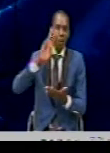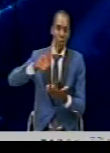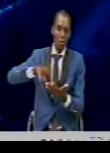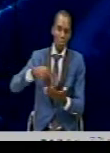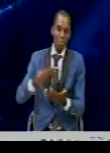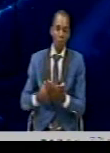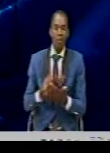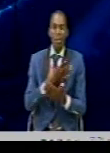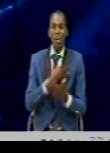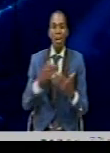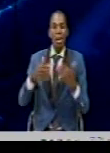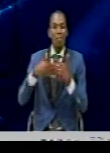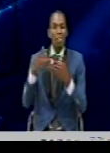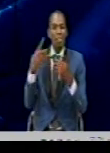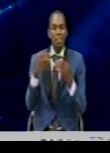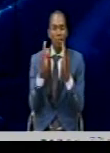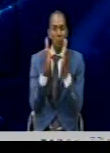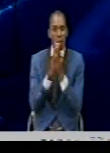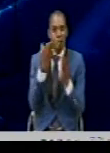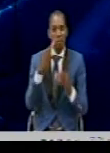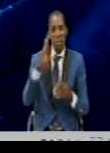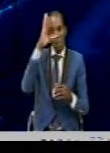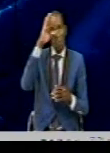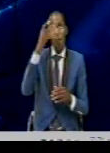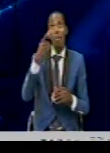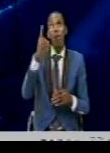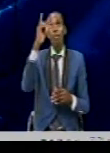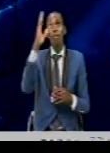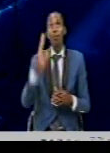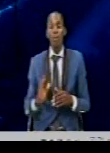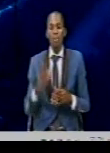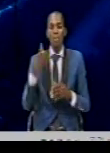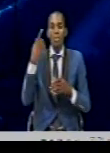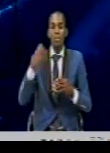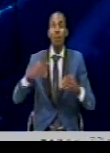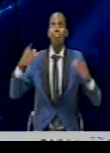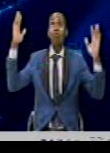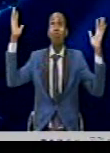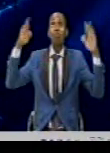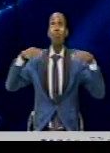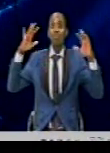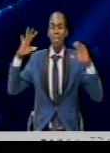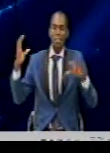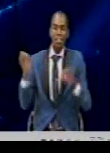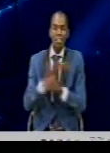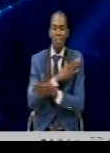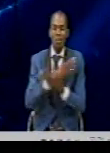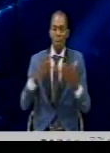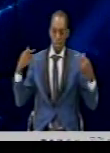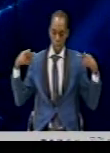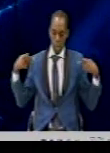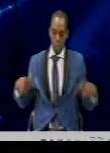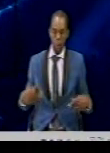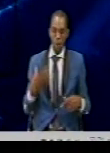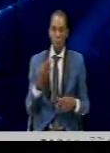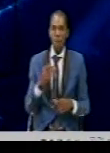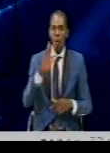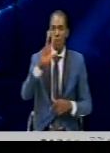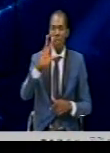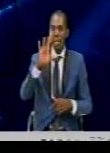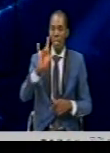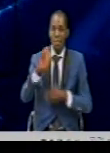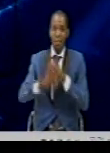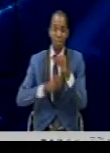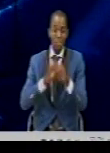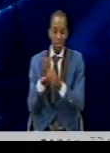is part of the showers that will fall. And after the prayers of the man of God, the showers washed away